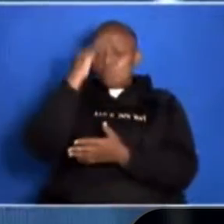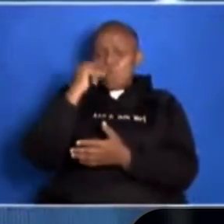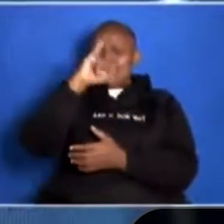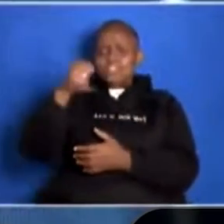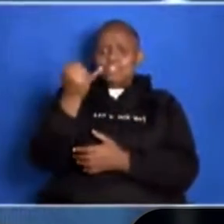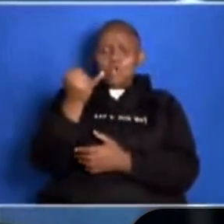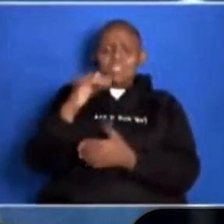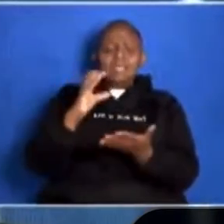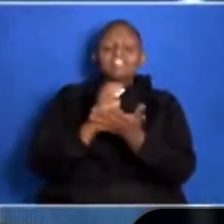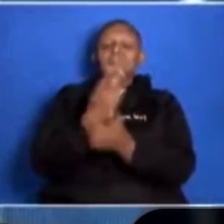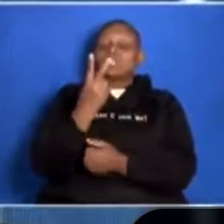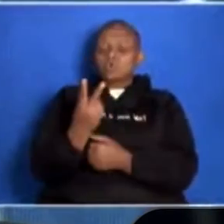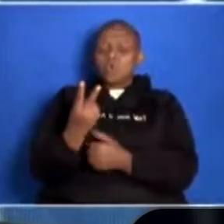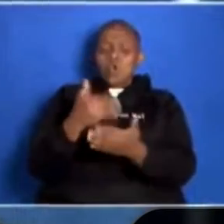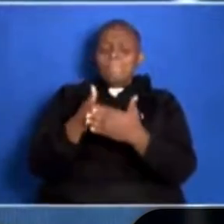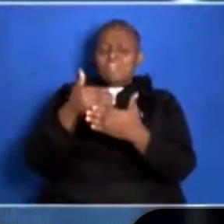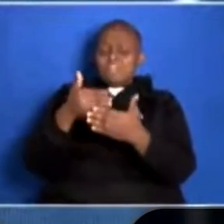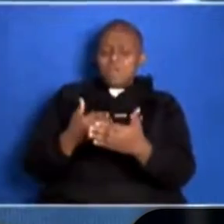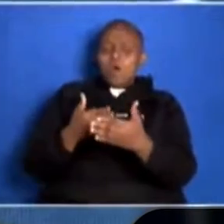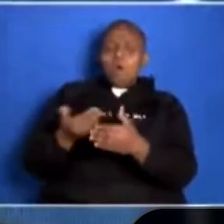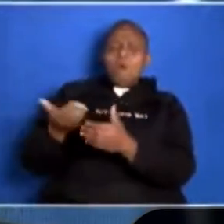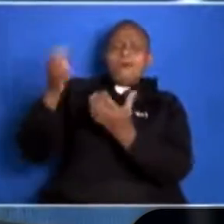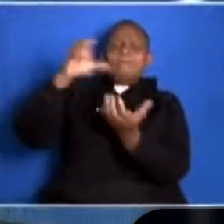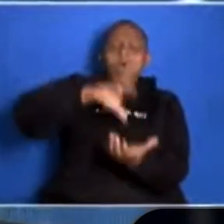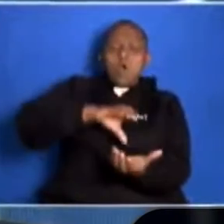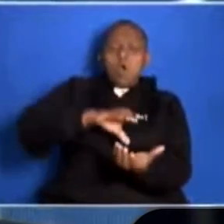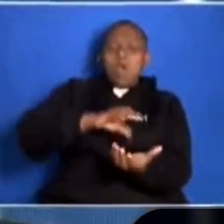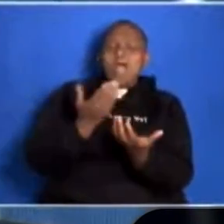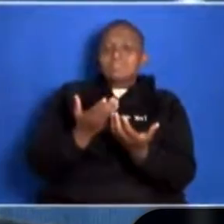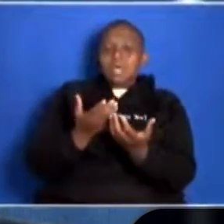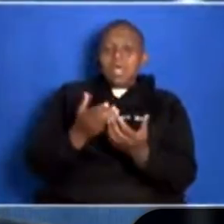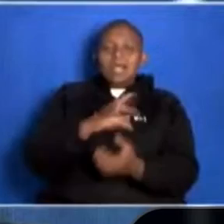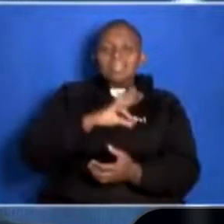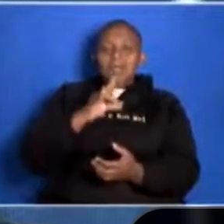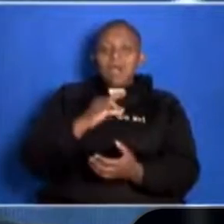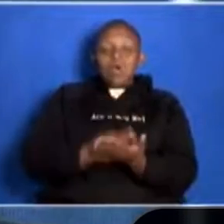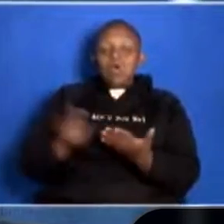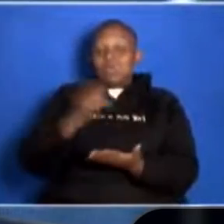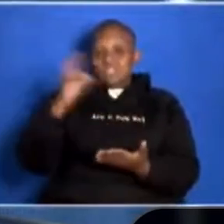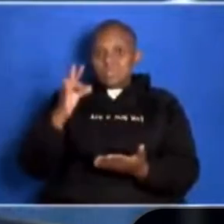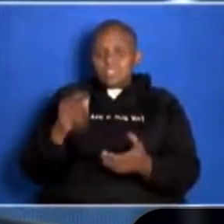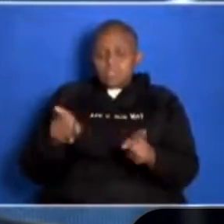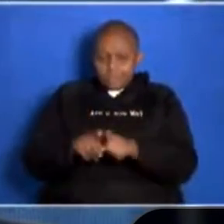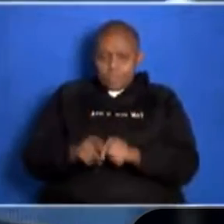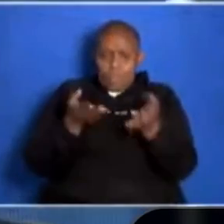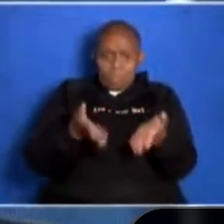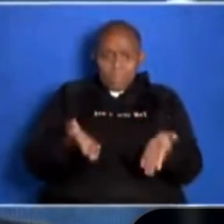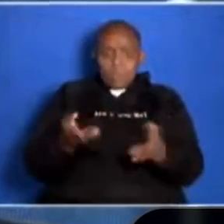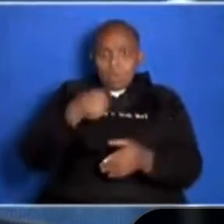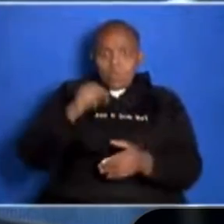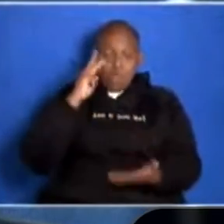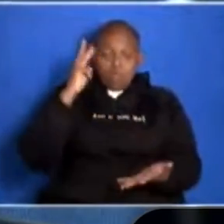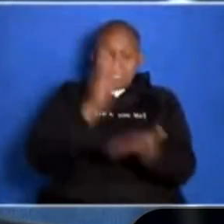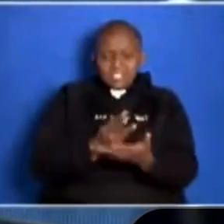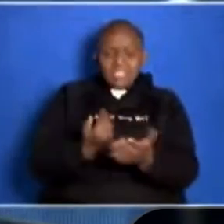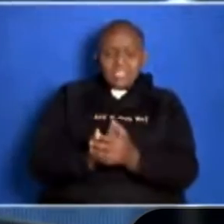he pour his spirit. Kabla amimine roho wake. Upon all flesh. Kwa miili yote. As it's going to happen here. Itafanyika hivyo hapa. And across Kenya and